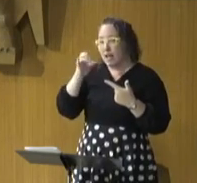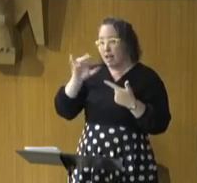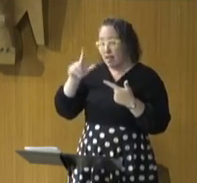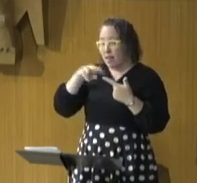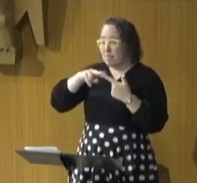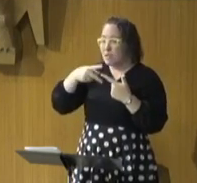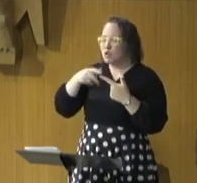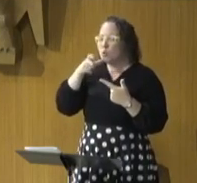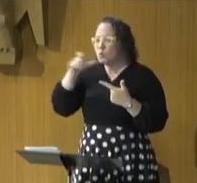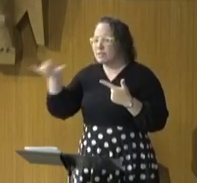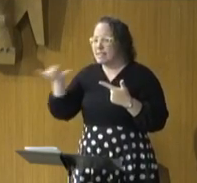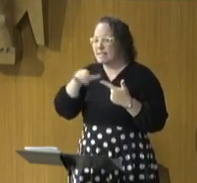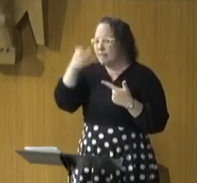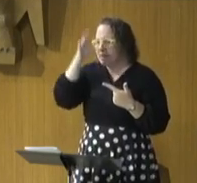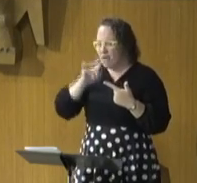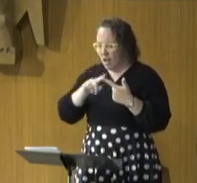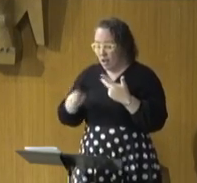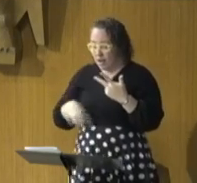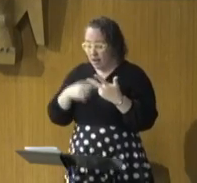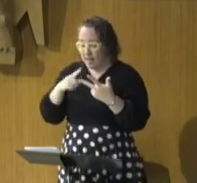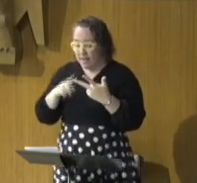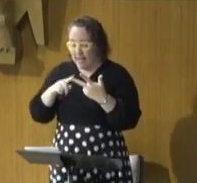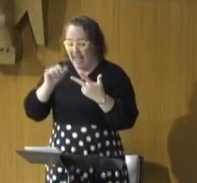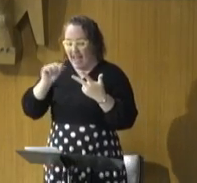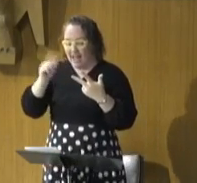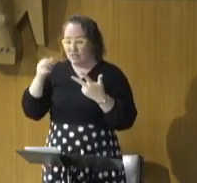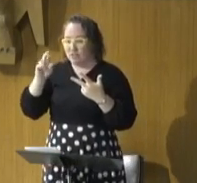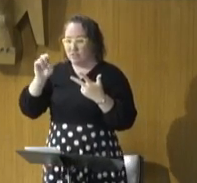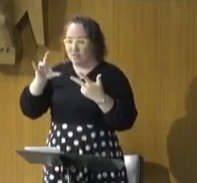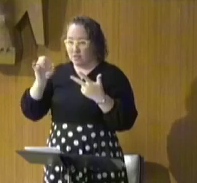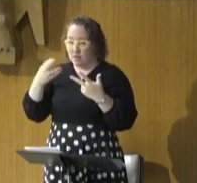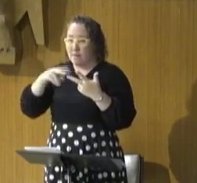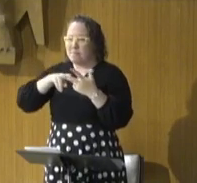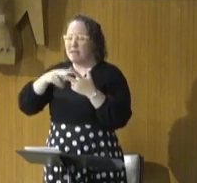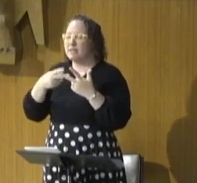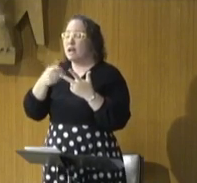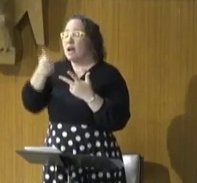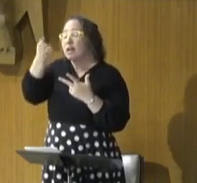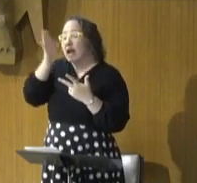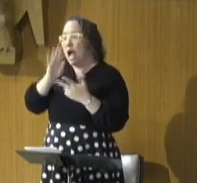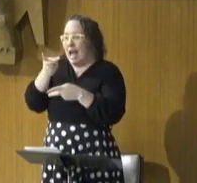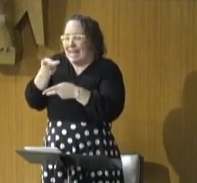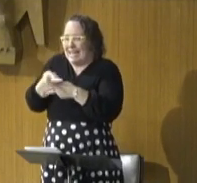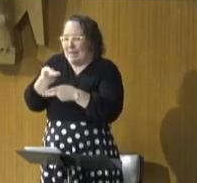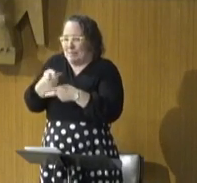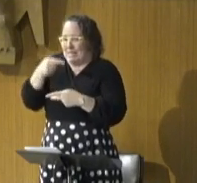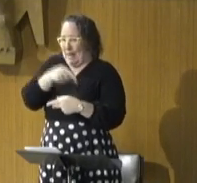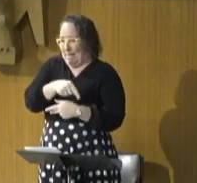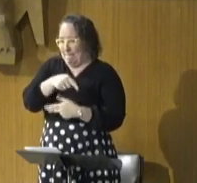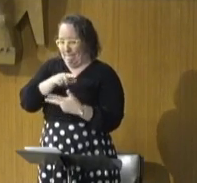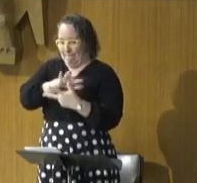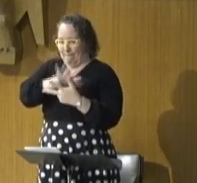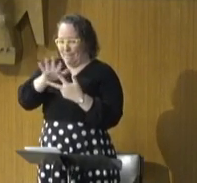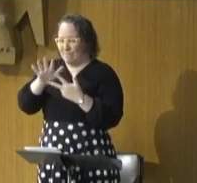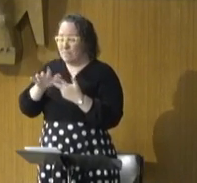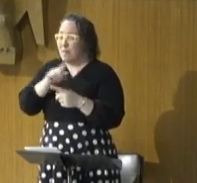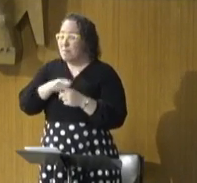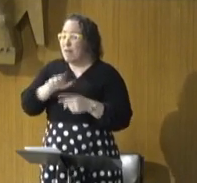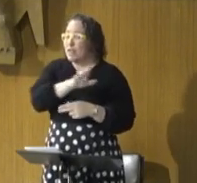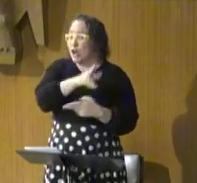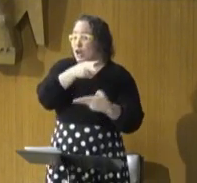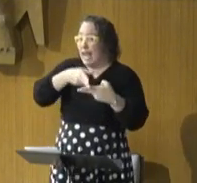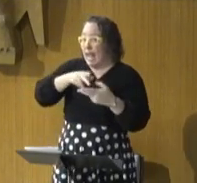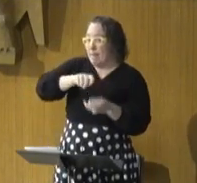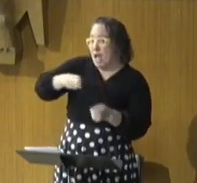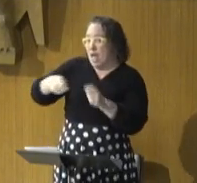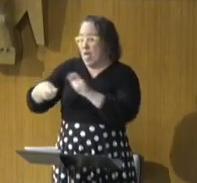Azariah means God keeps him. But the names they are given in Babylon reflect the oppression of King